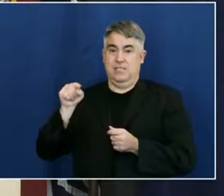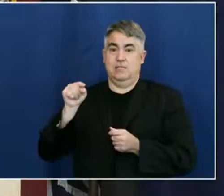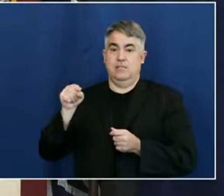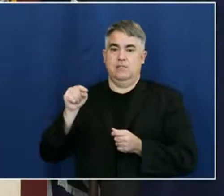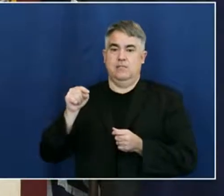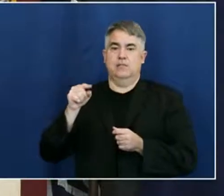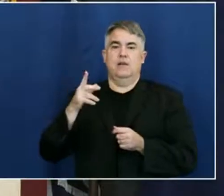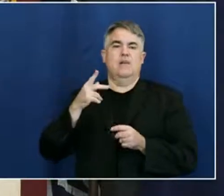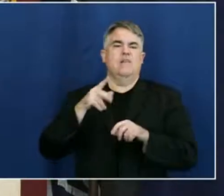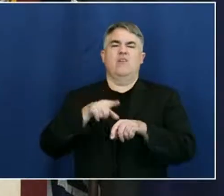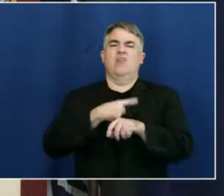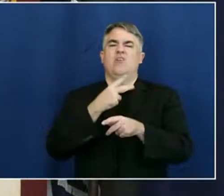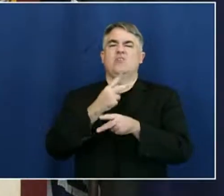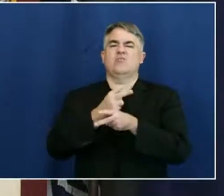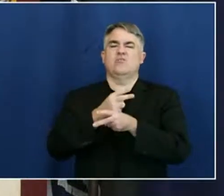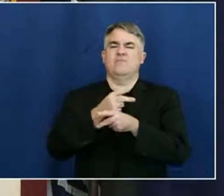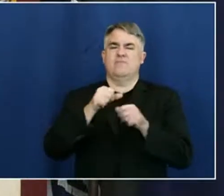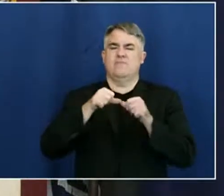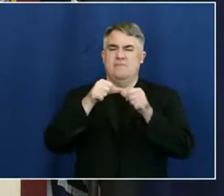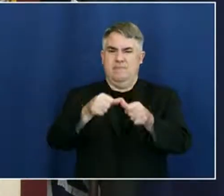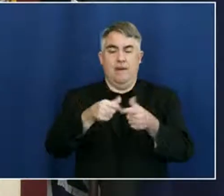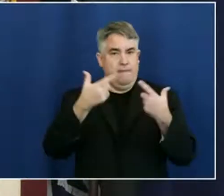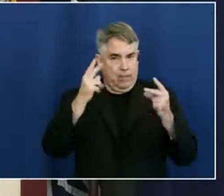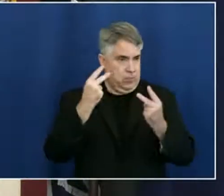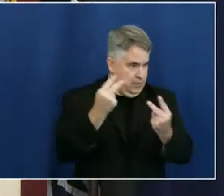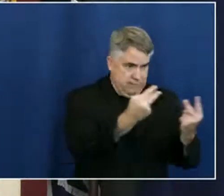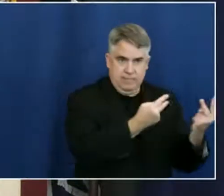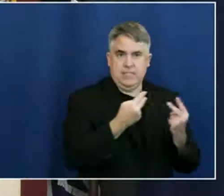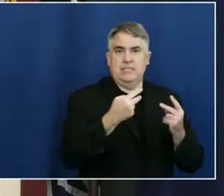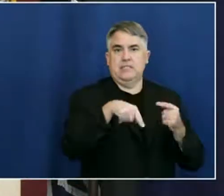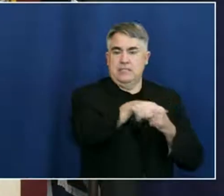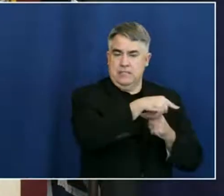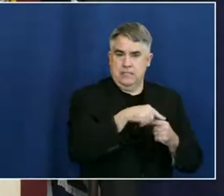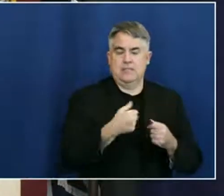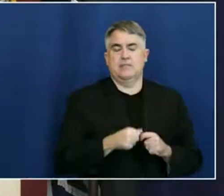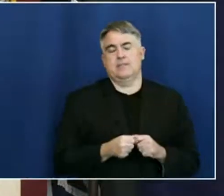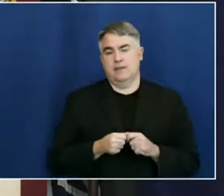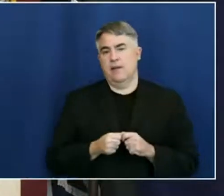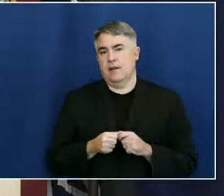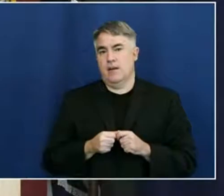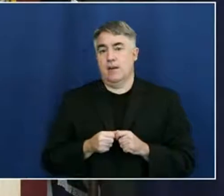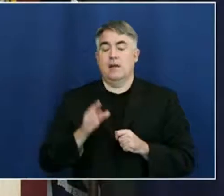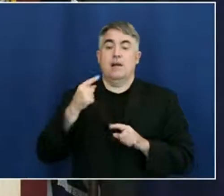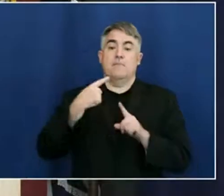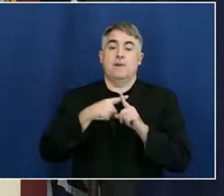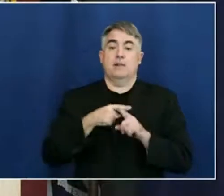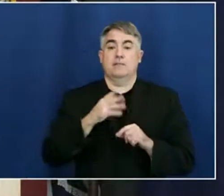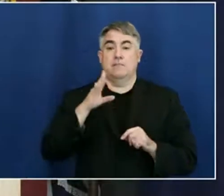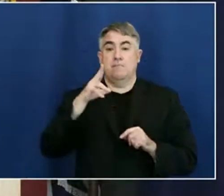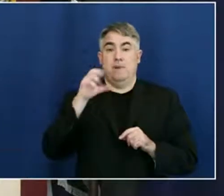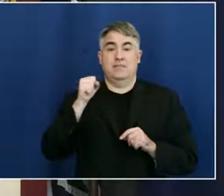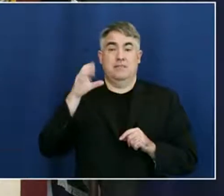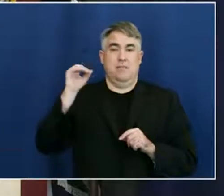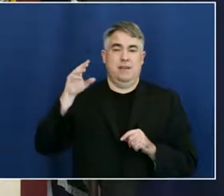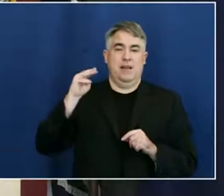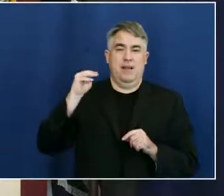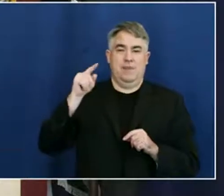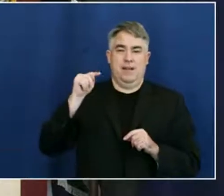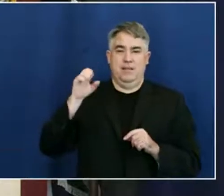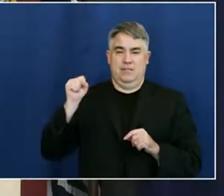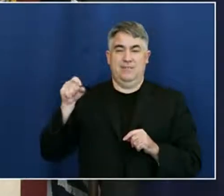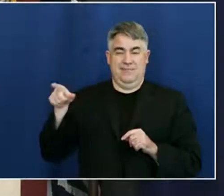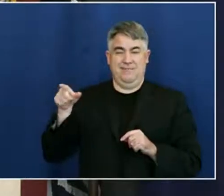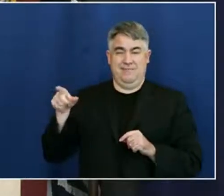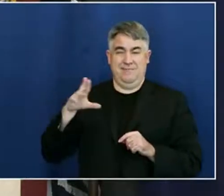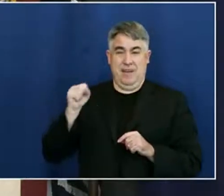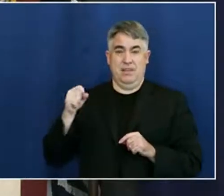dose. In addition to that, MTS is providing free rides to anyone who is going to make a vaccination appointment.